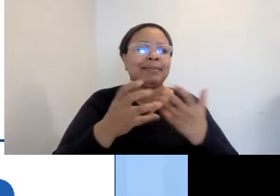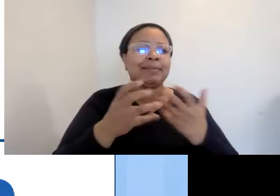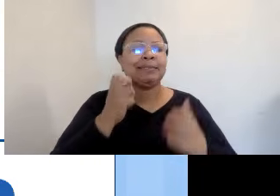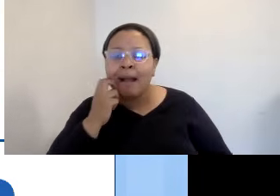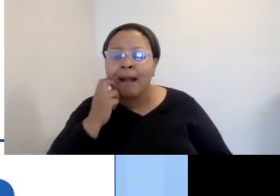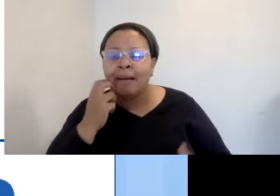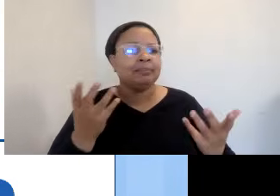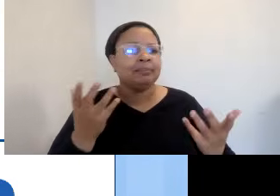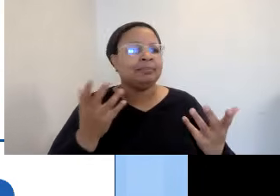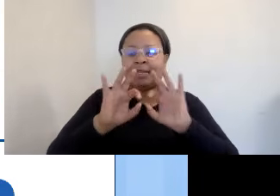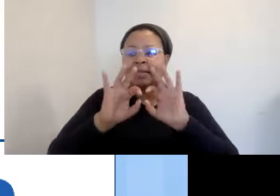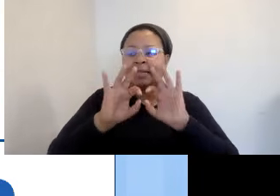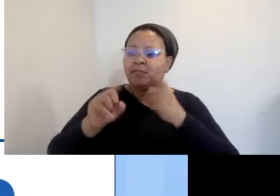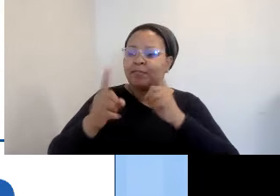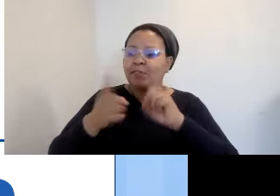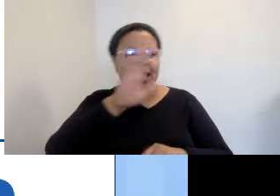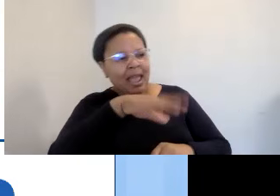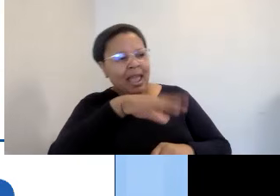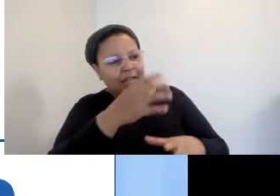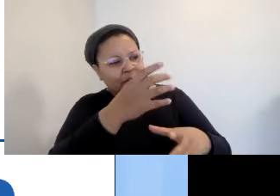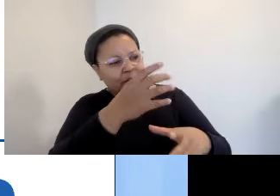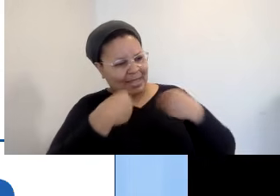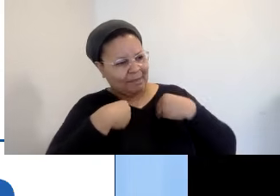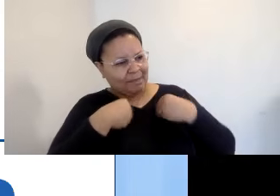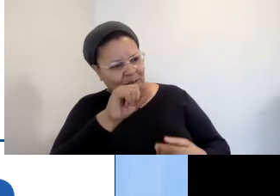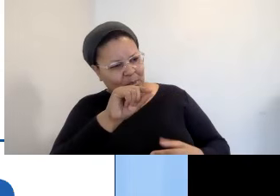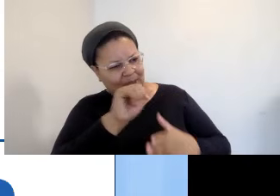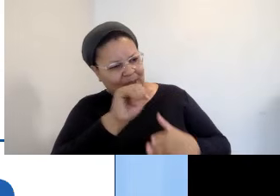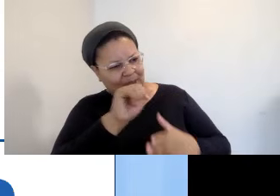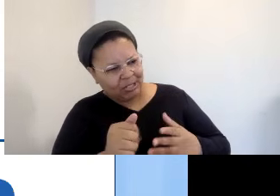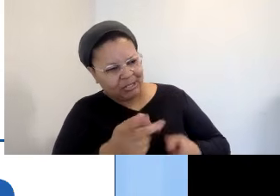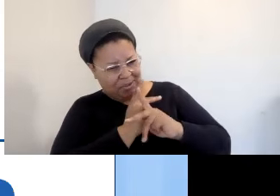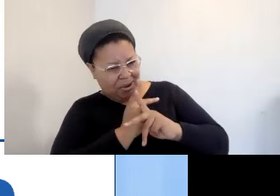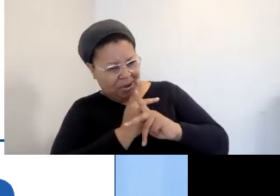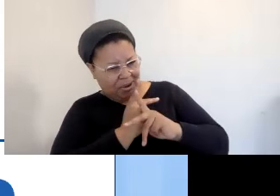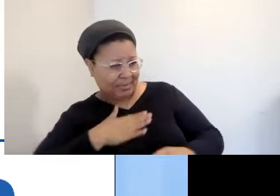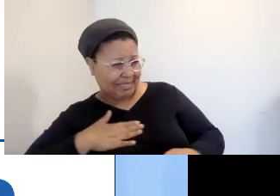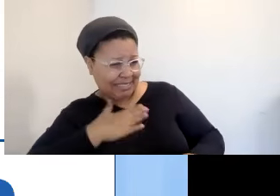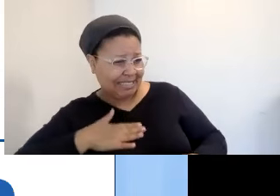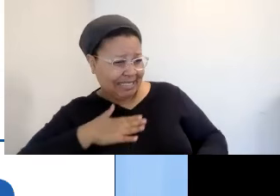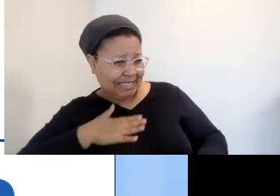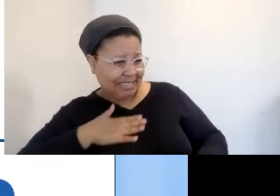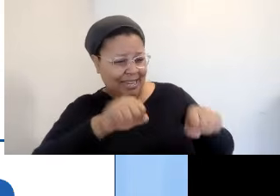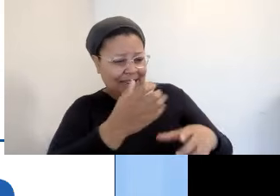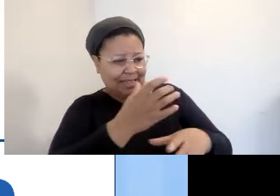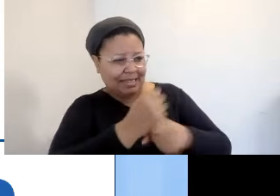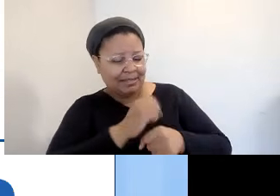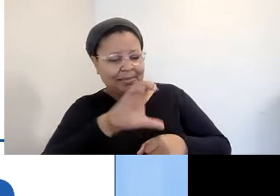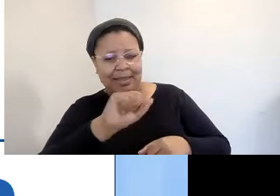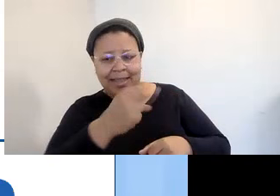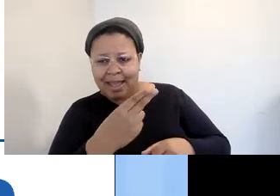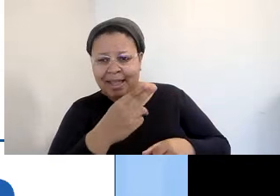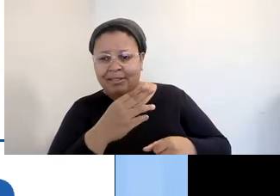And his friend like, hey, can you give me $20? Can I borrow $20? Can you get some cash back so I can